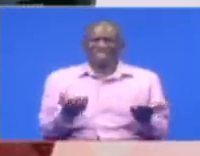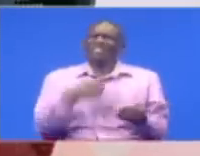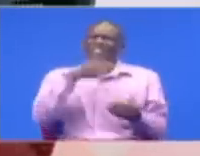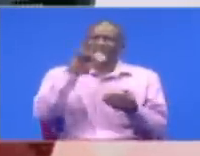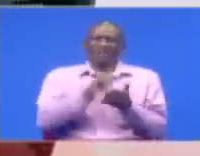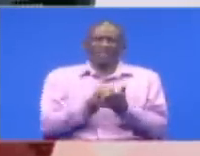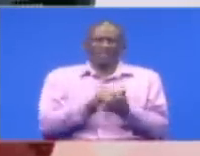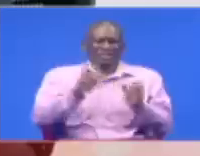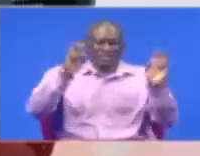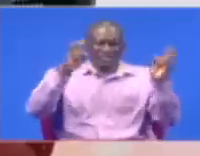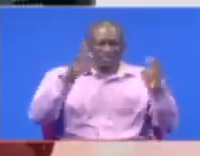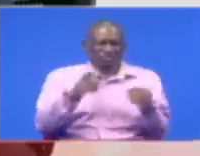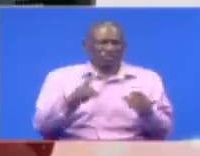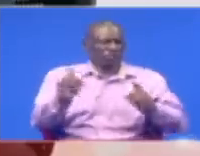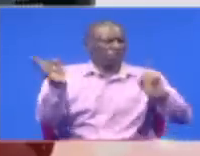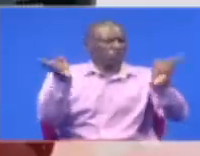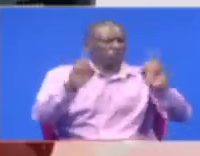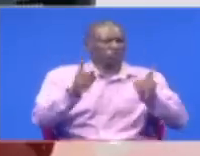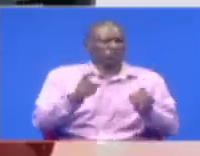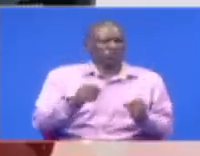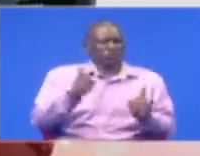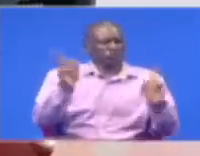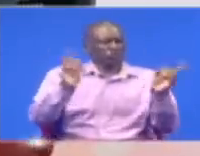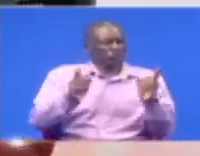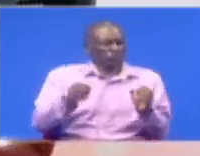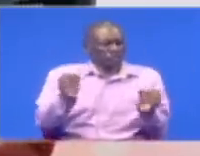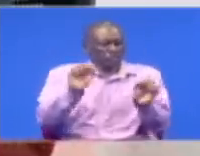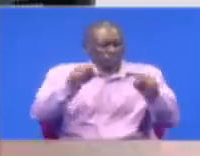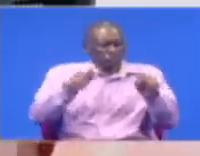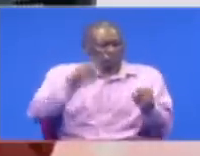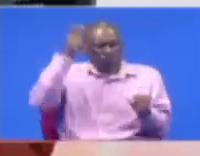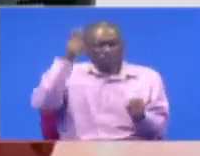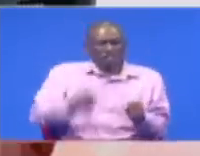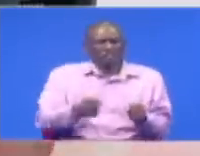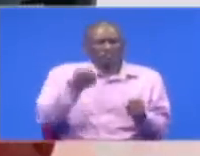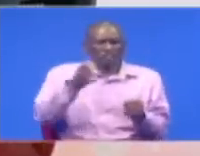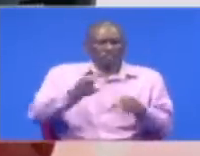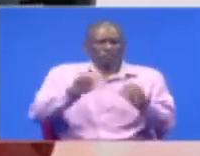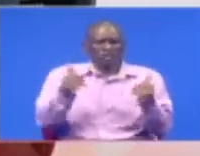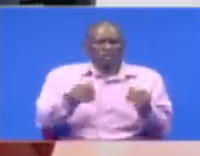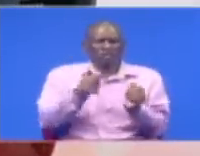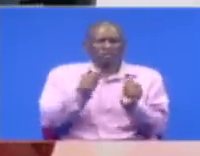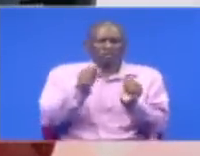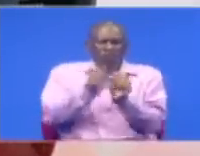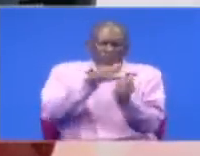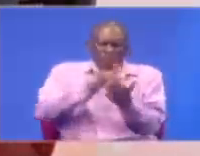the issue was not justiciable. With that loss,